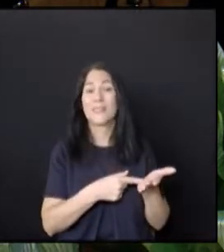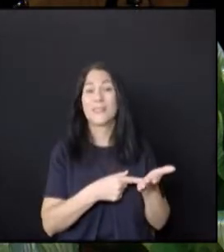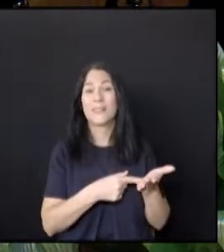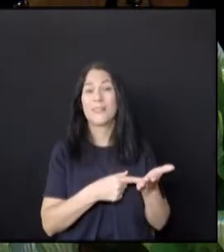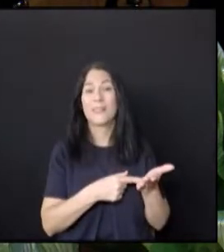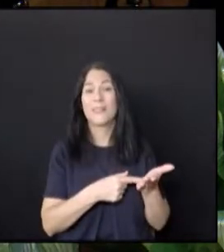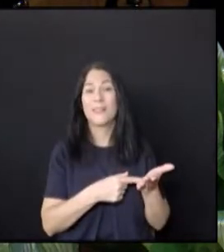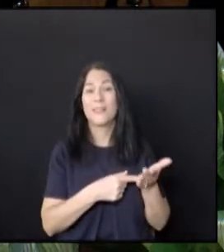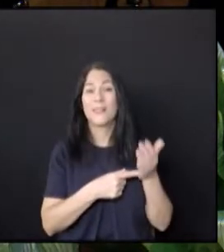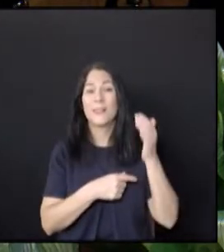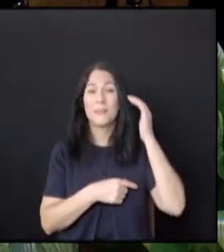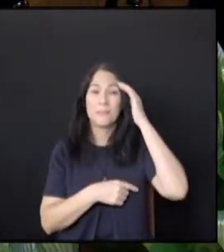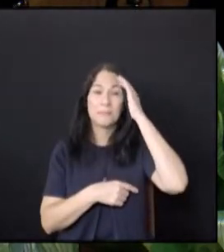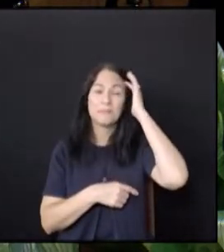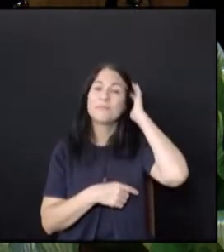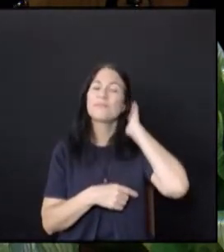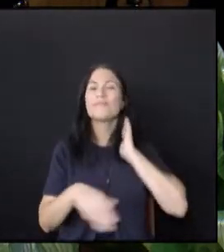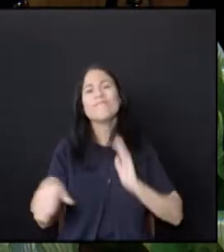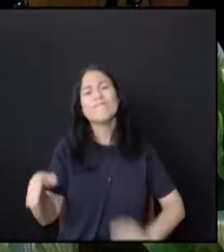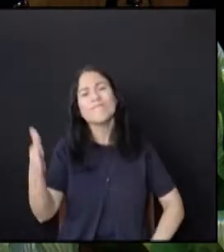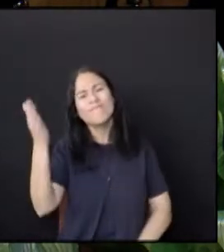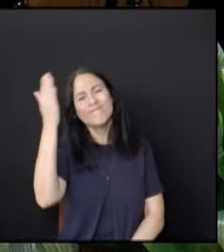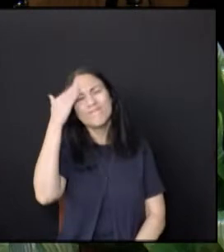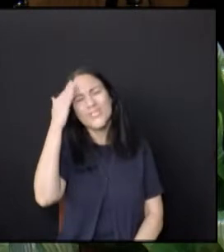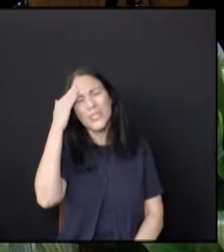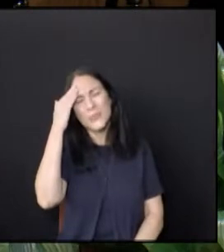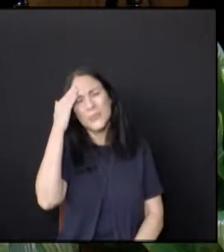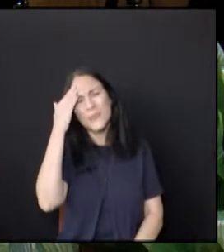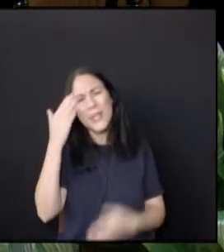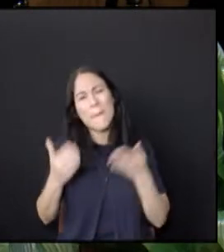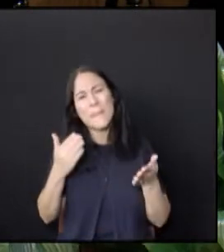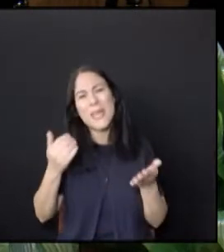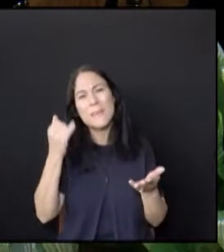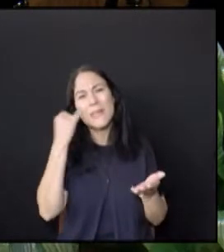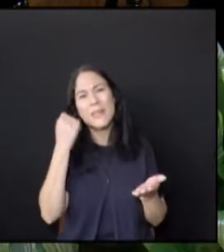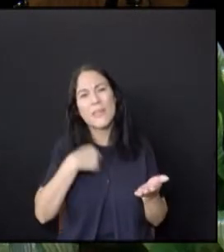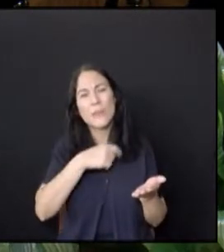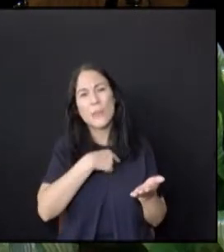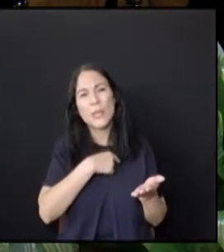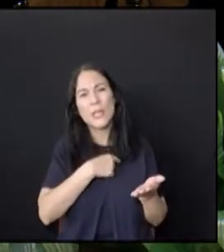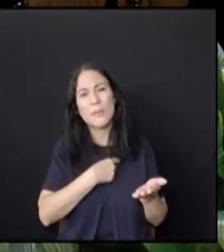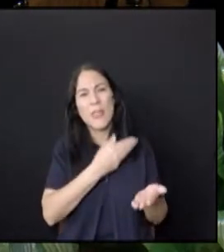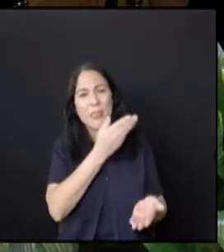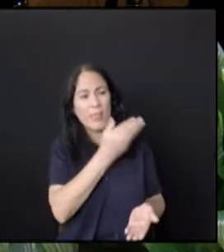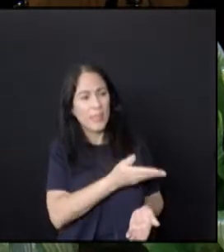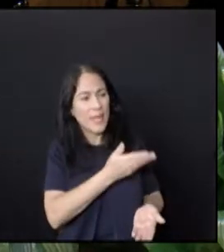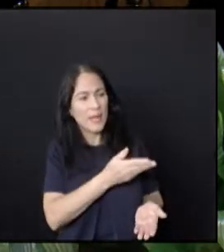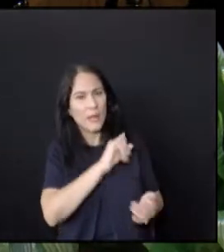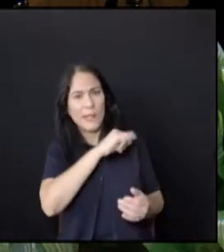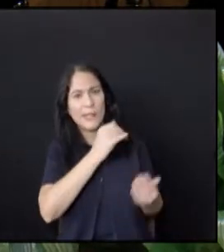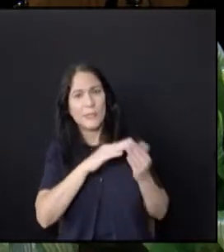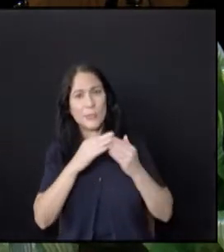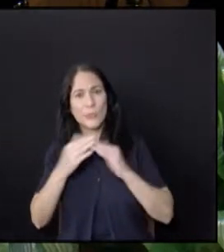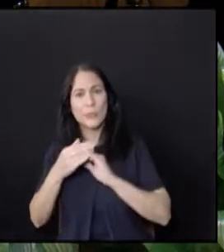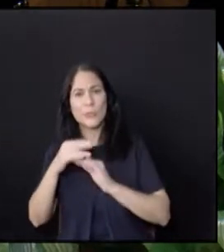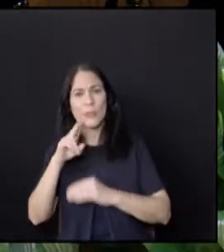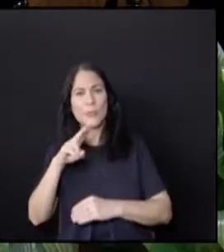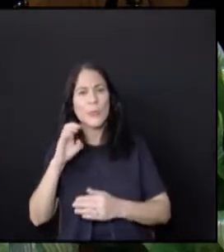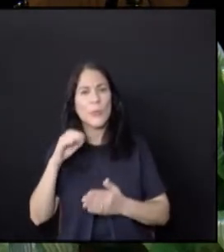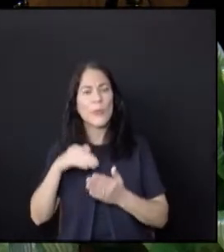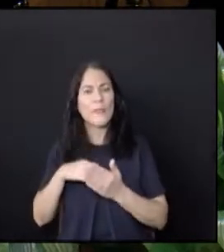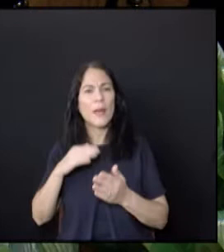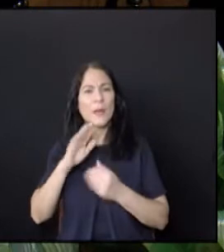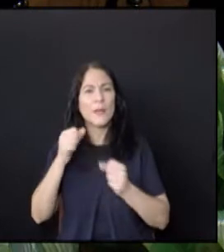But you know, maybe if we had been in Jerusalem nearly 2,000 years ago for that very